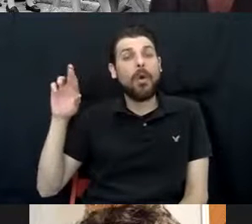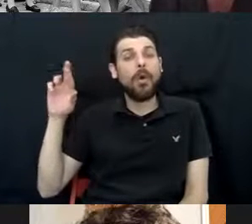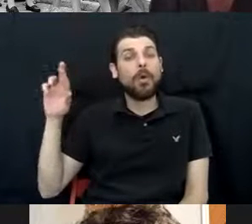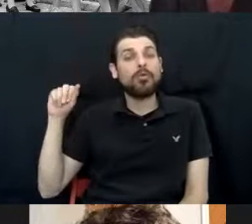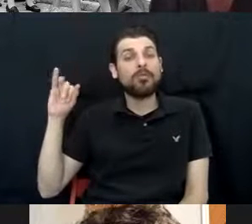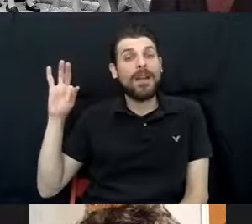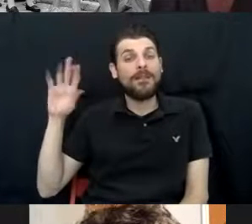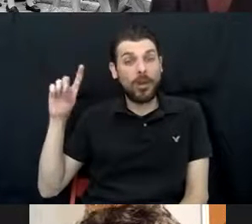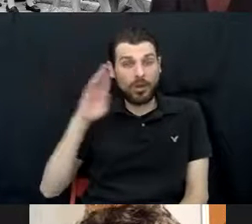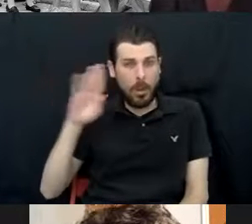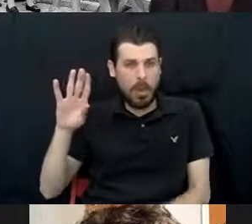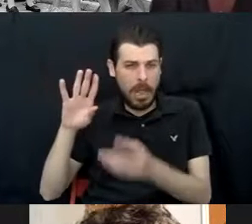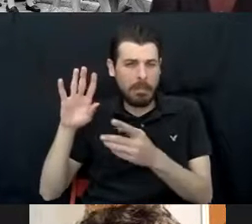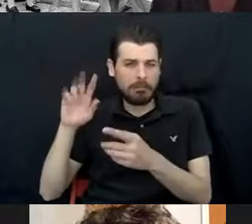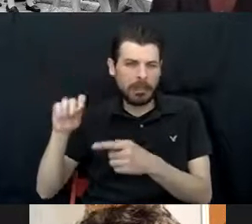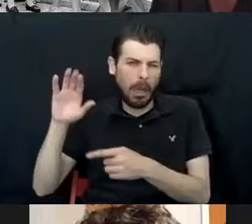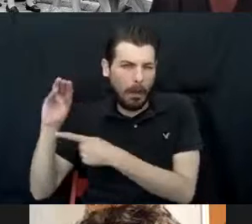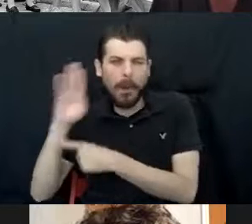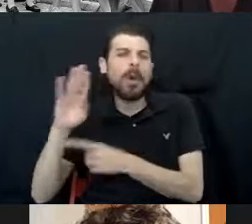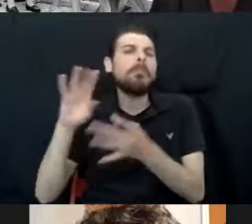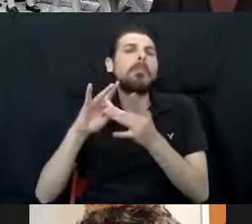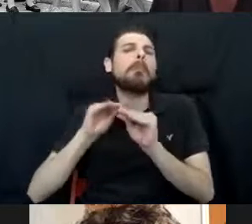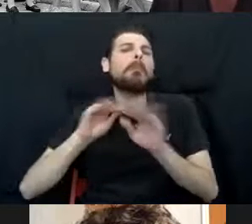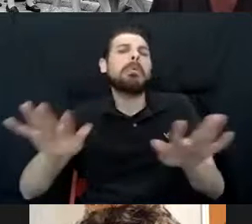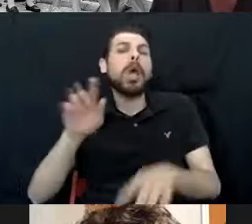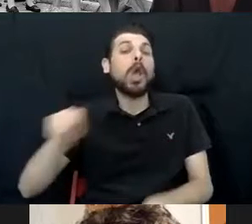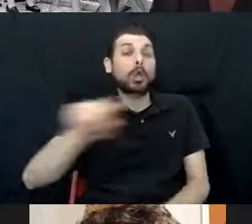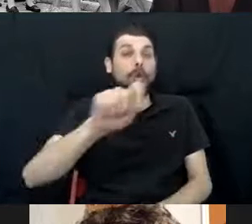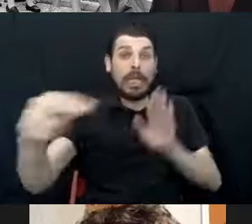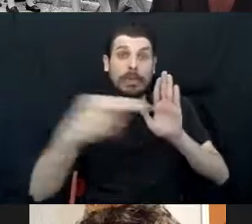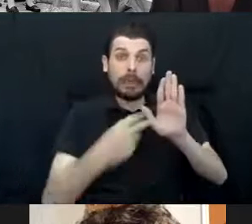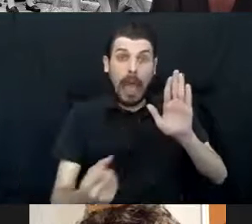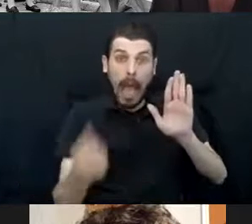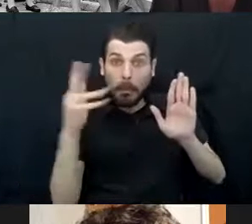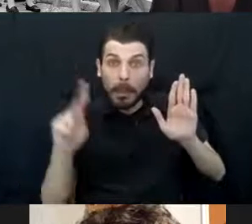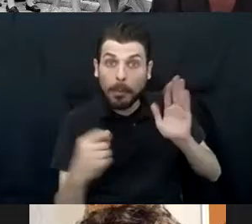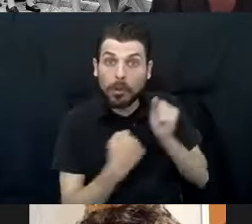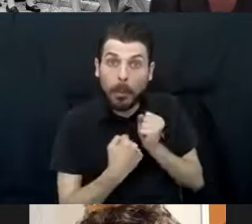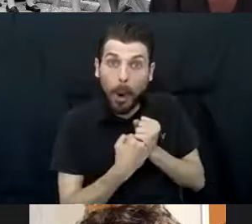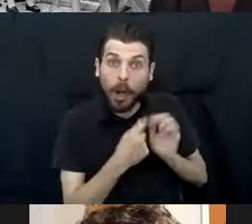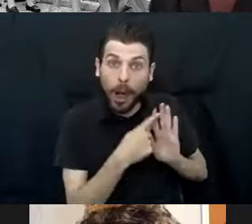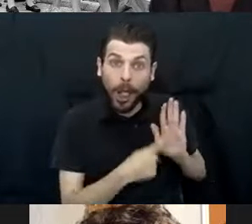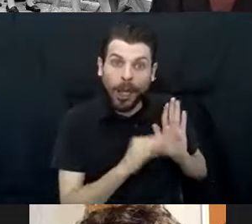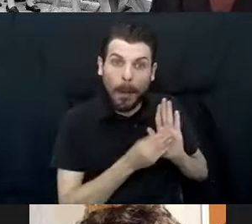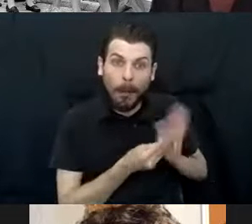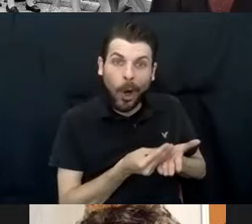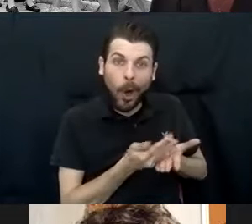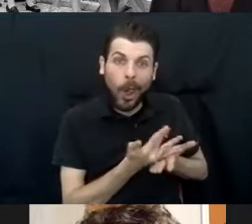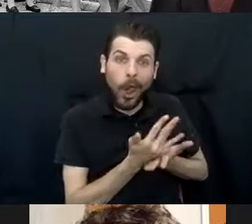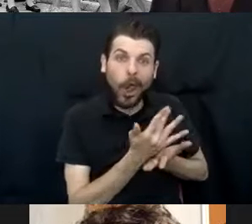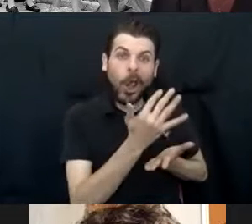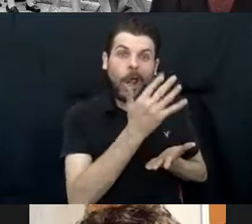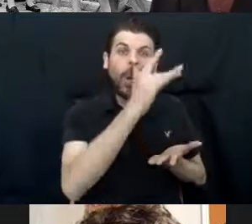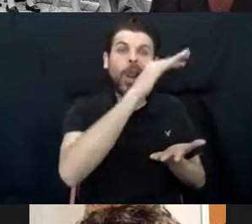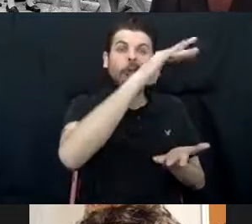everybody has that so that you can track how many supporters are actually supporting our campaign. through your effort, we can hold people accountable that we